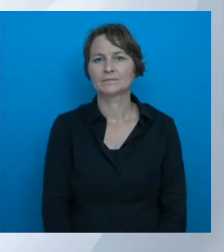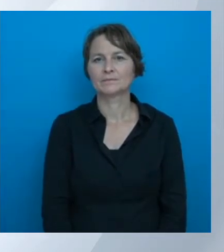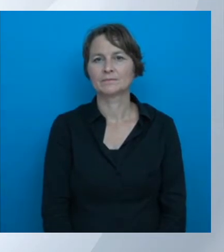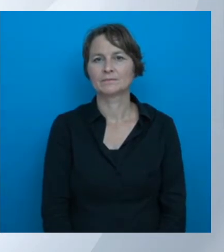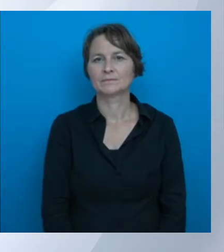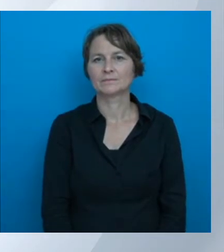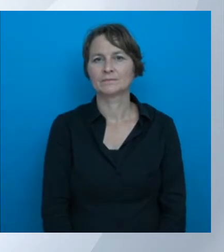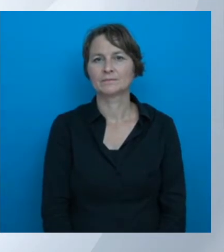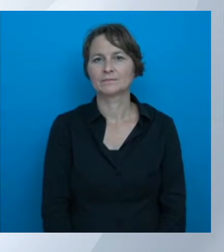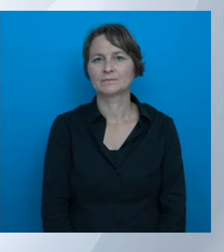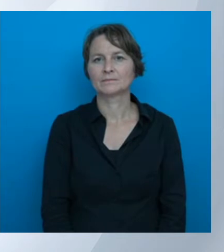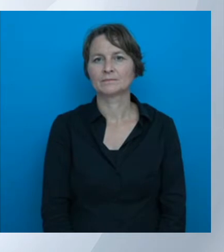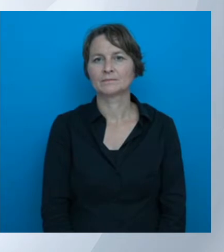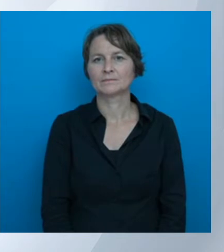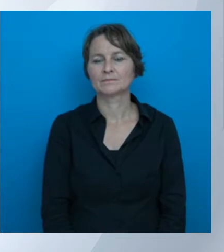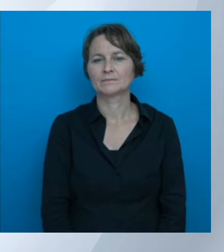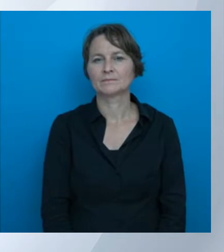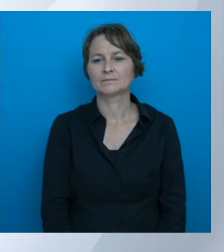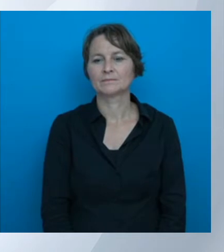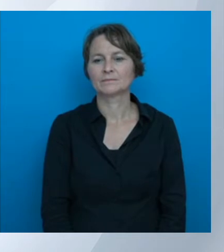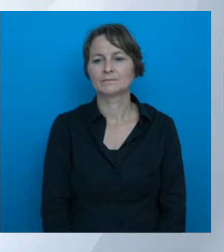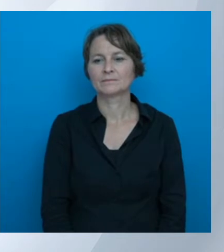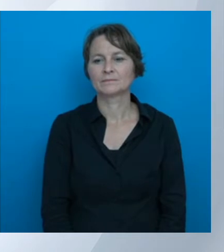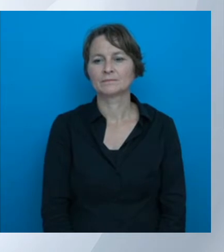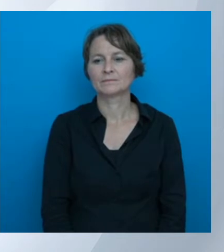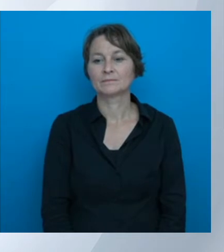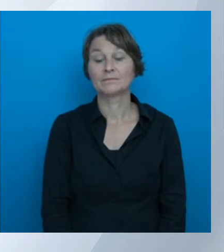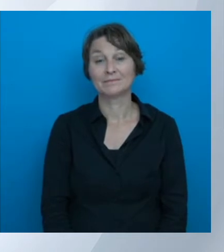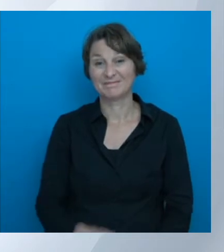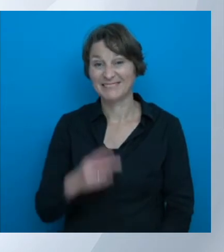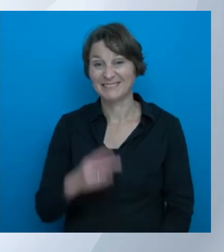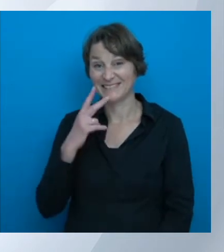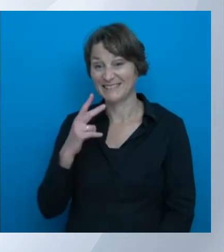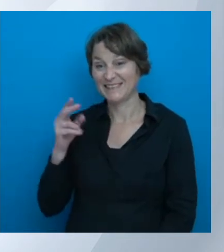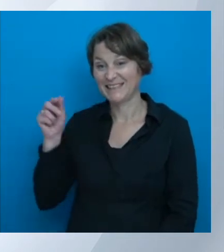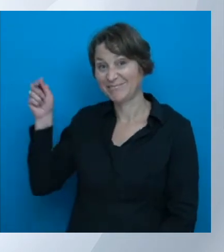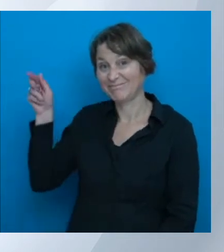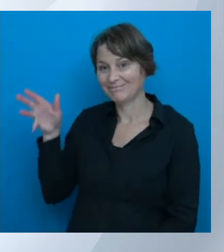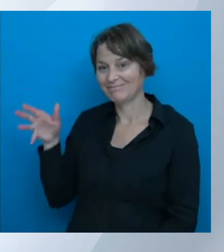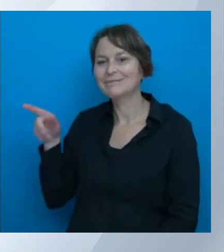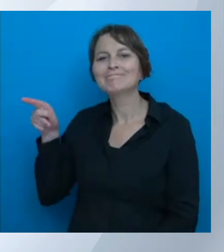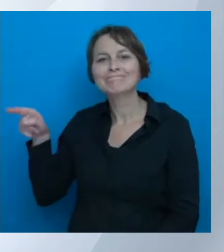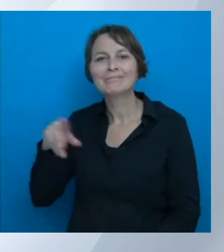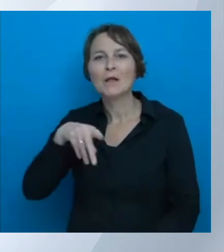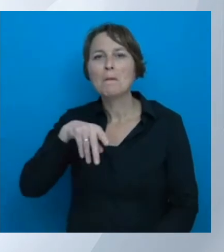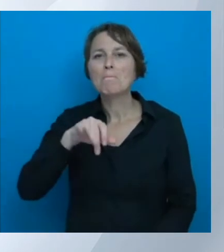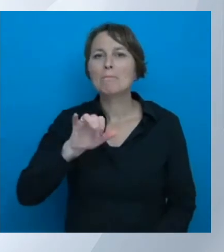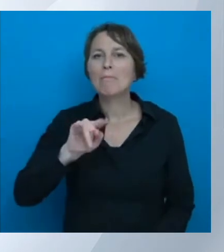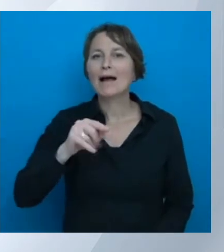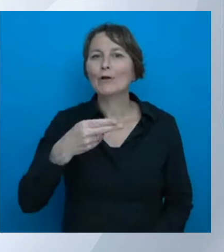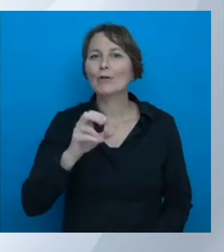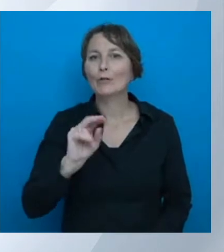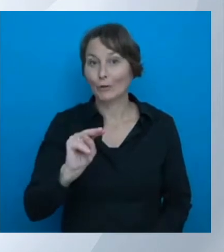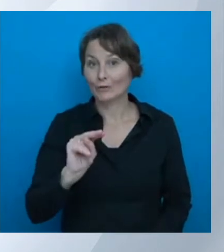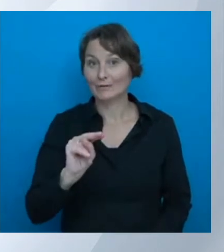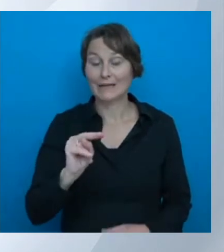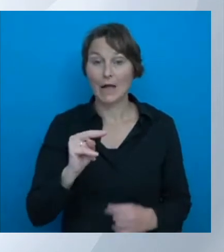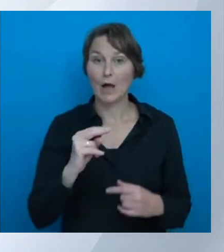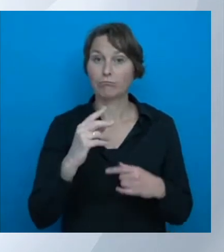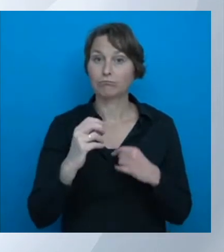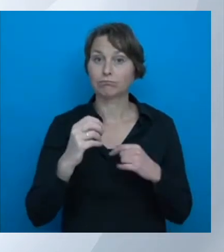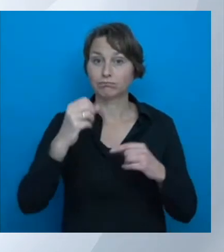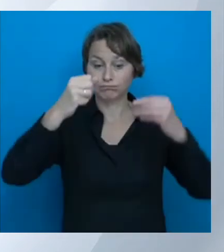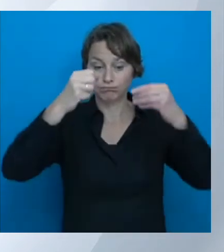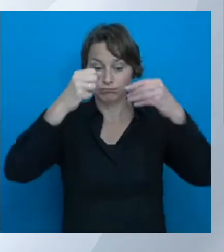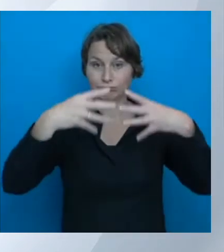And I will be receiving order. Yeah. So as you can see that this Python app is up and running, and it has started posting